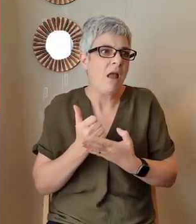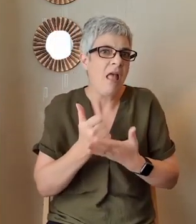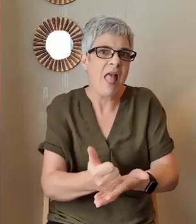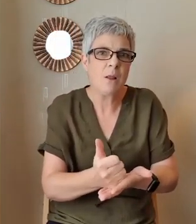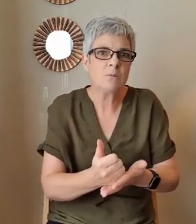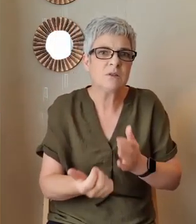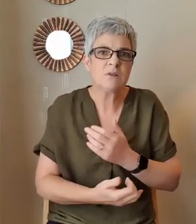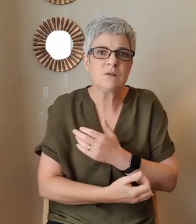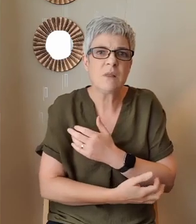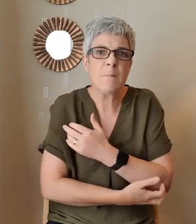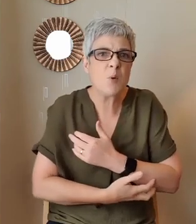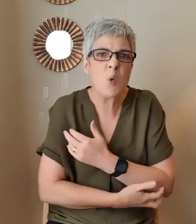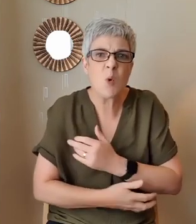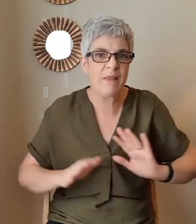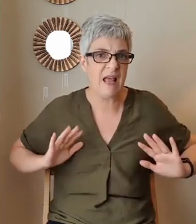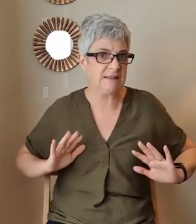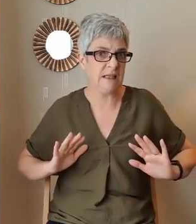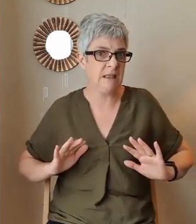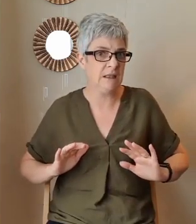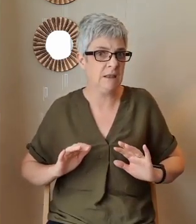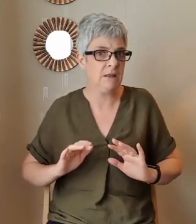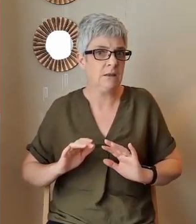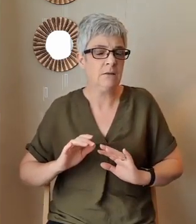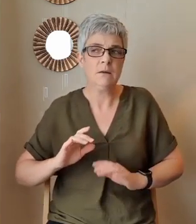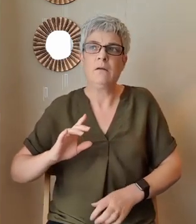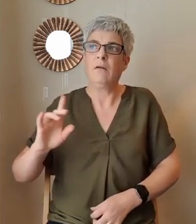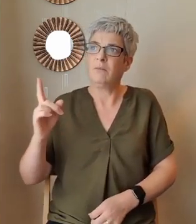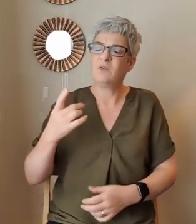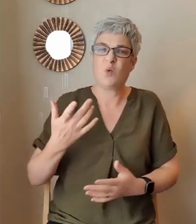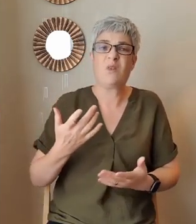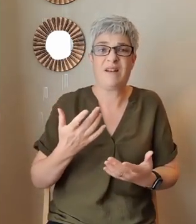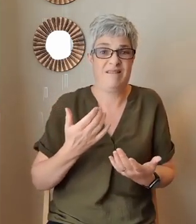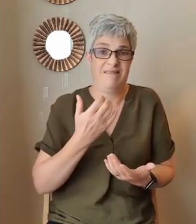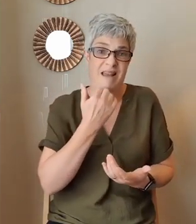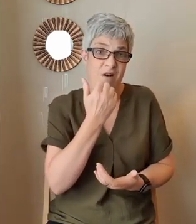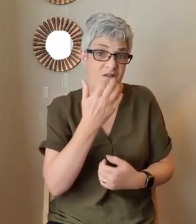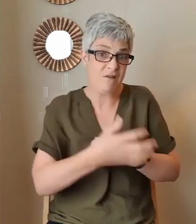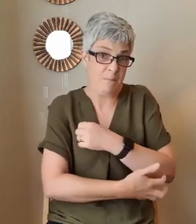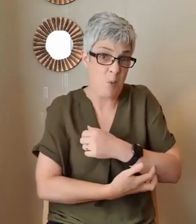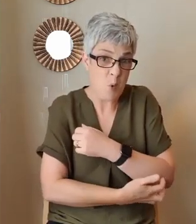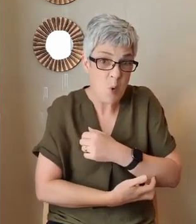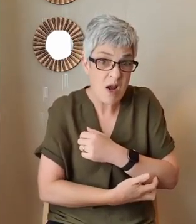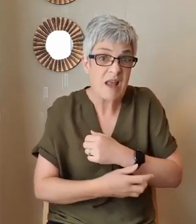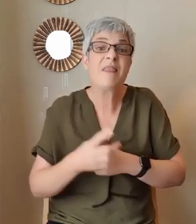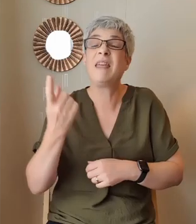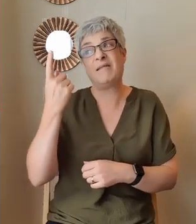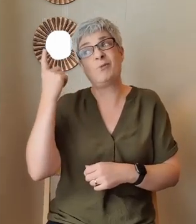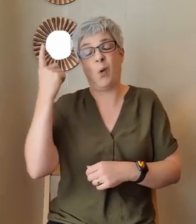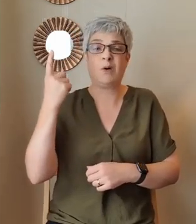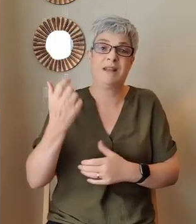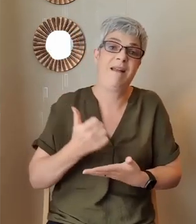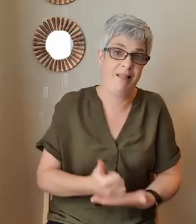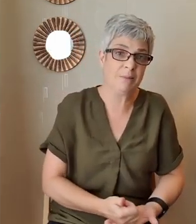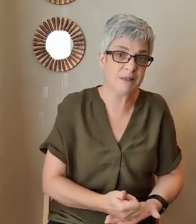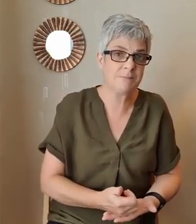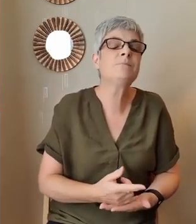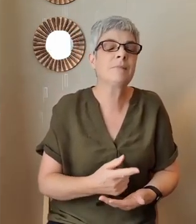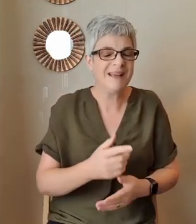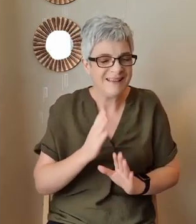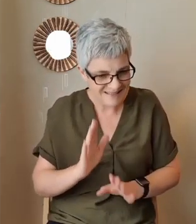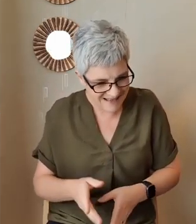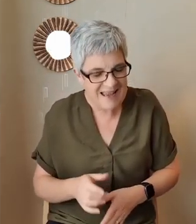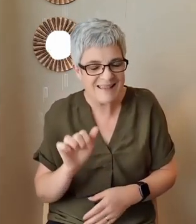was all that you needed for God to do something and bring you his salvation. Well, God does have a